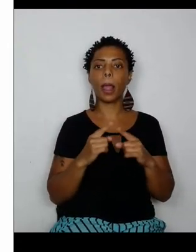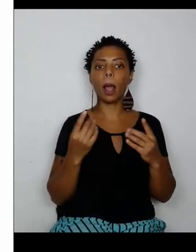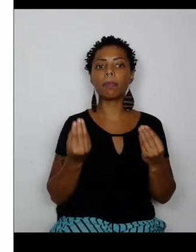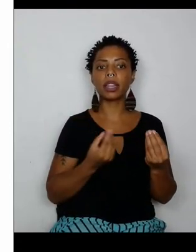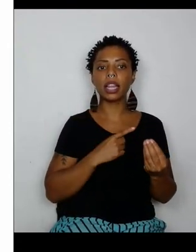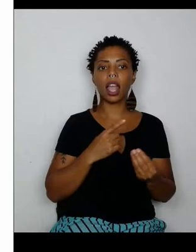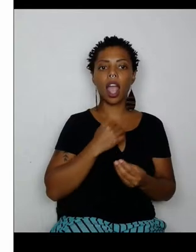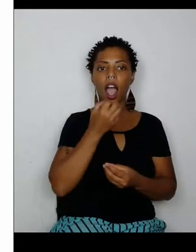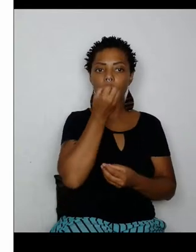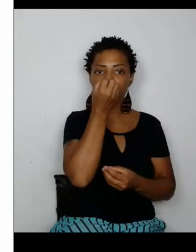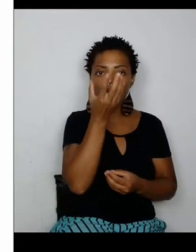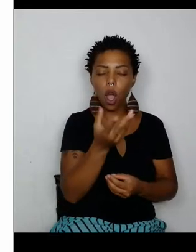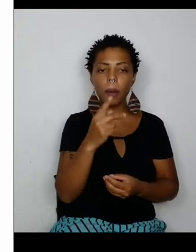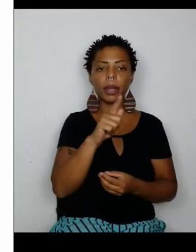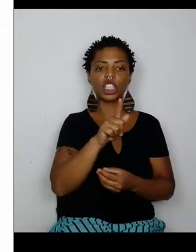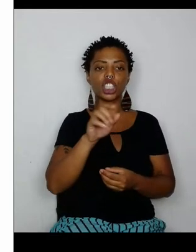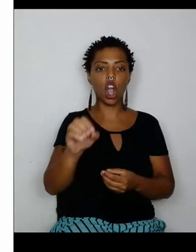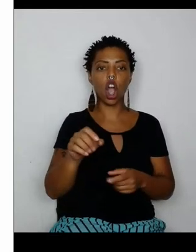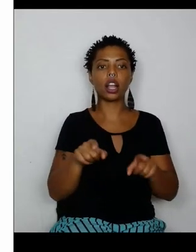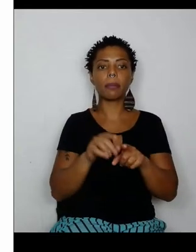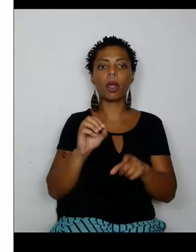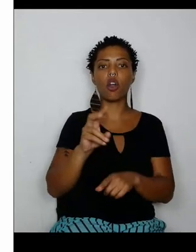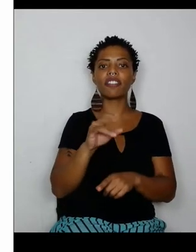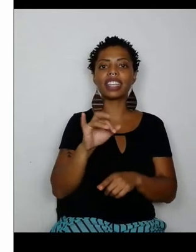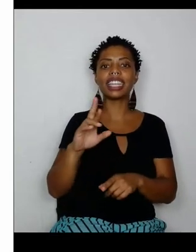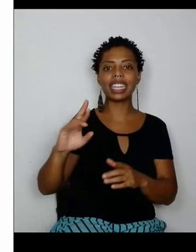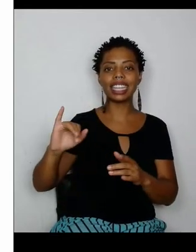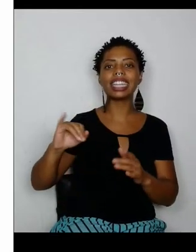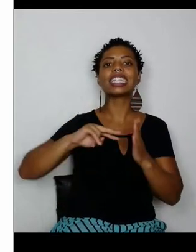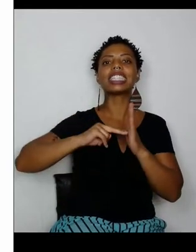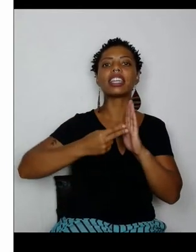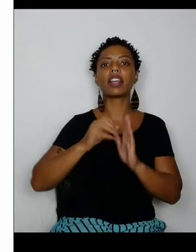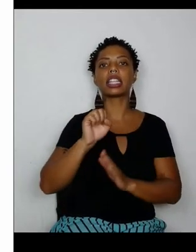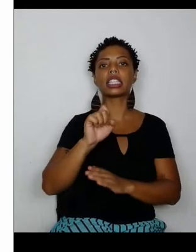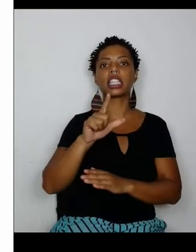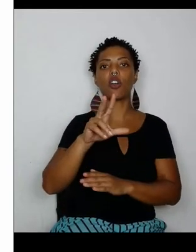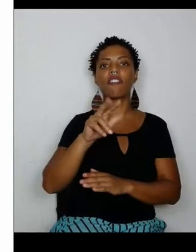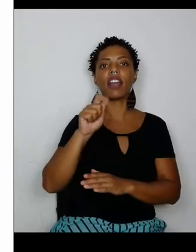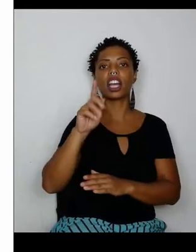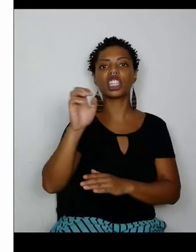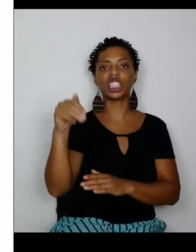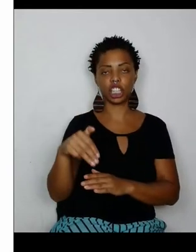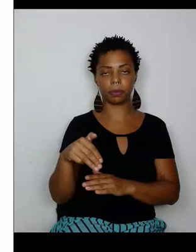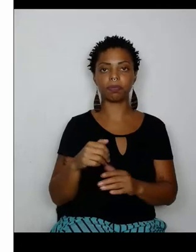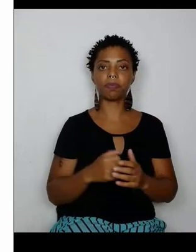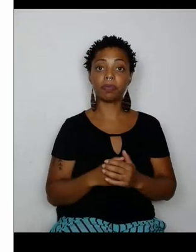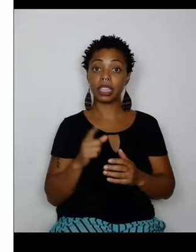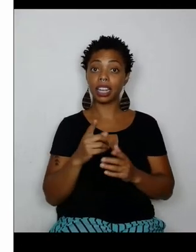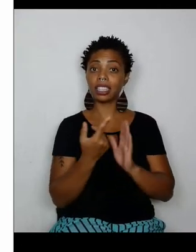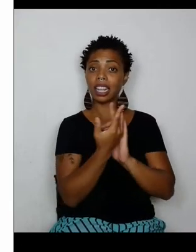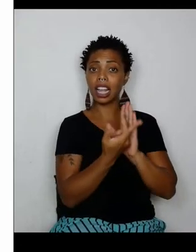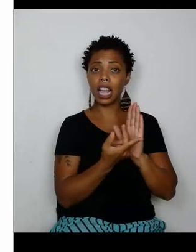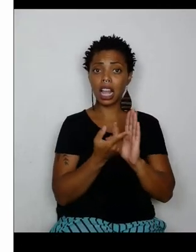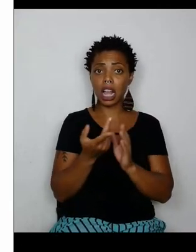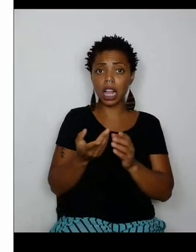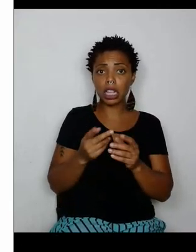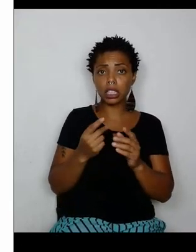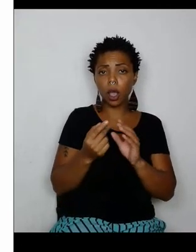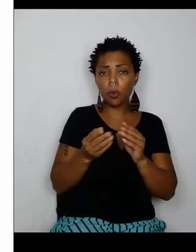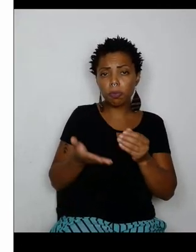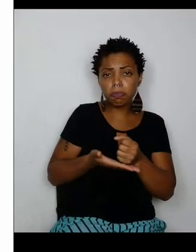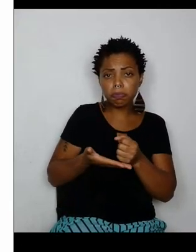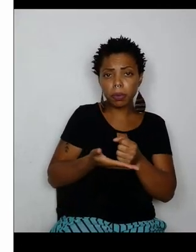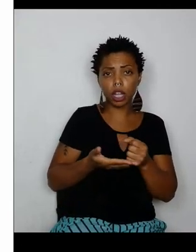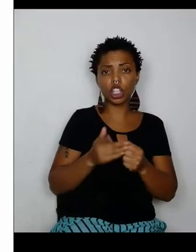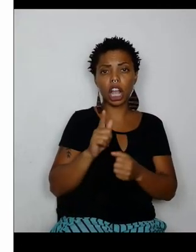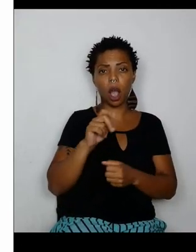means savage rogen's sketch of 1889 uh where he appears